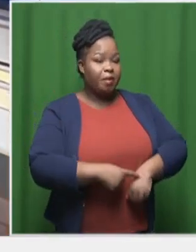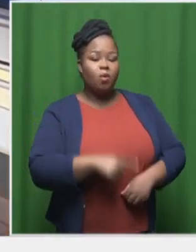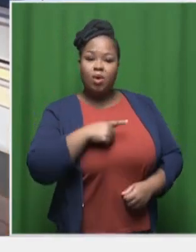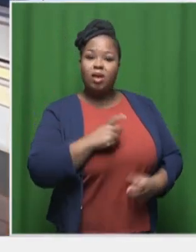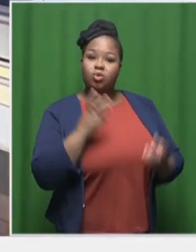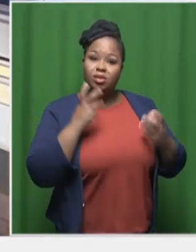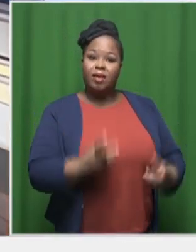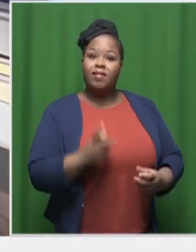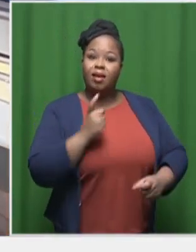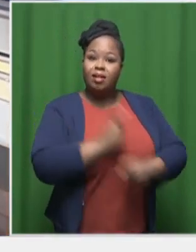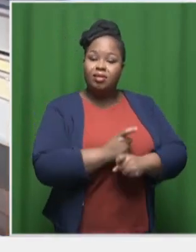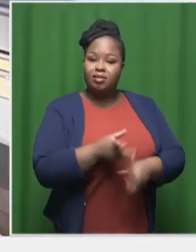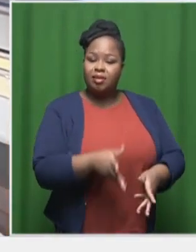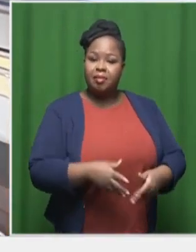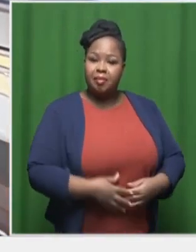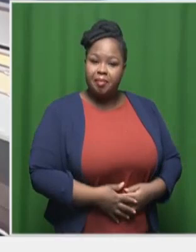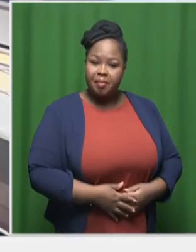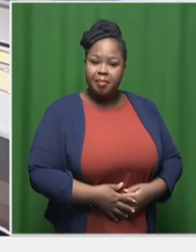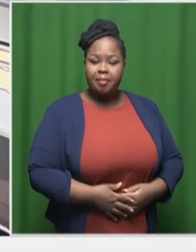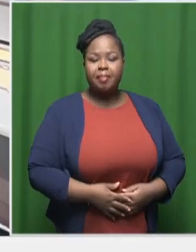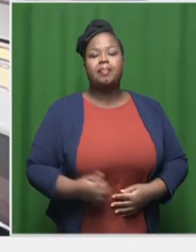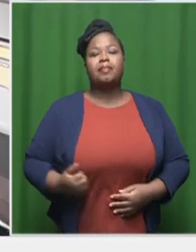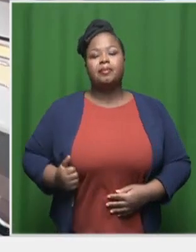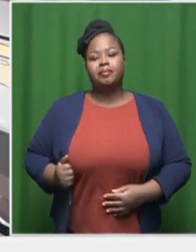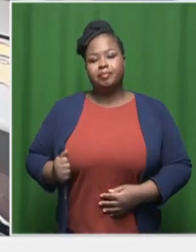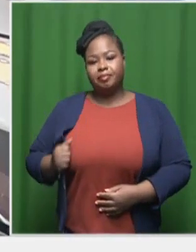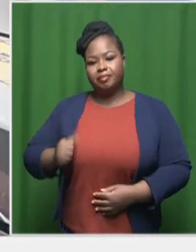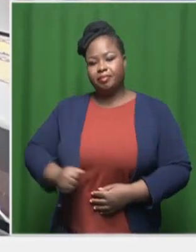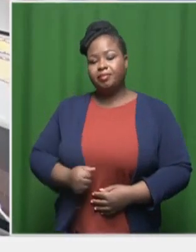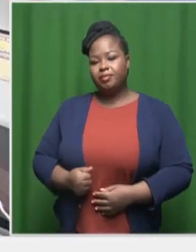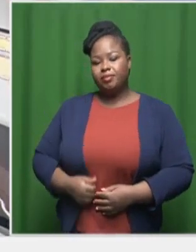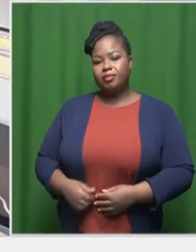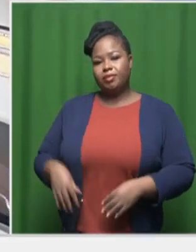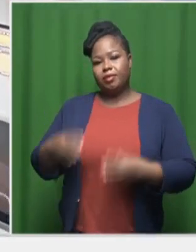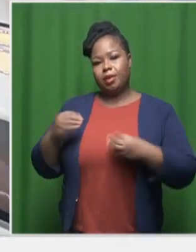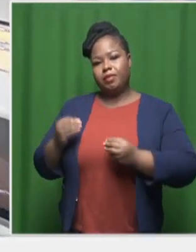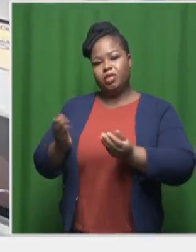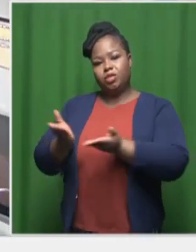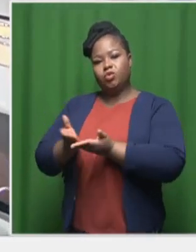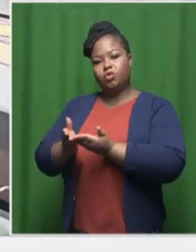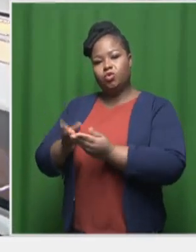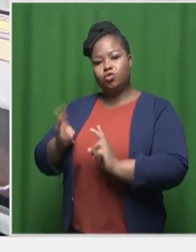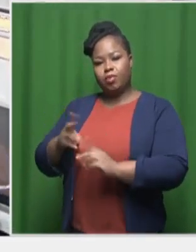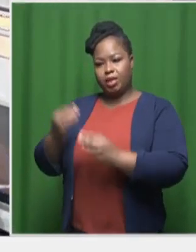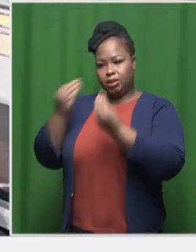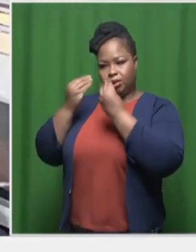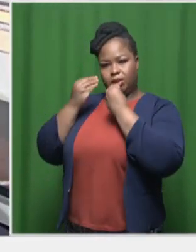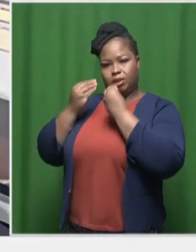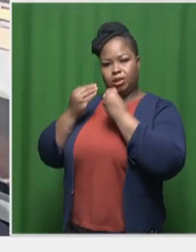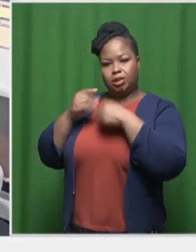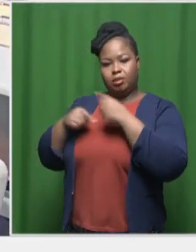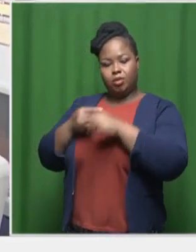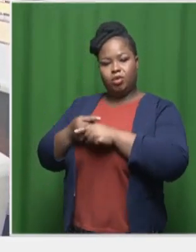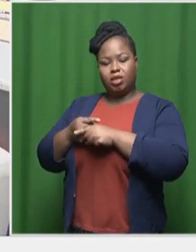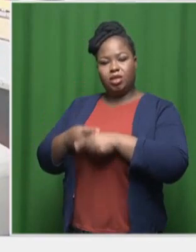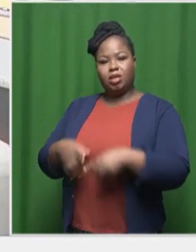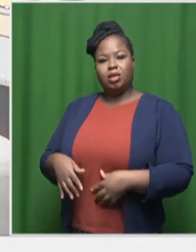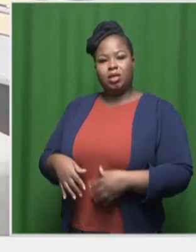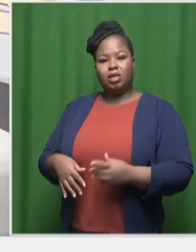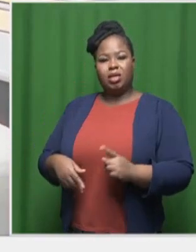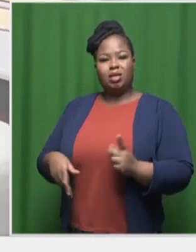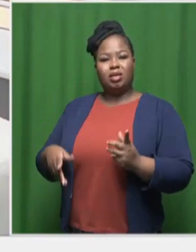hard times here on the shop floor. You see, business schools normally teach about the VUCA world,